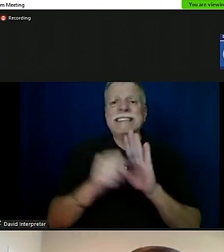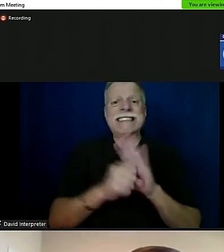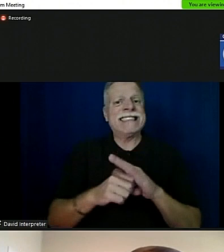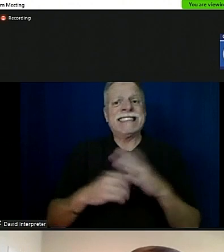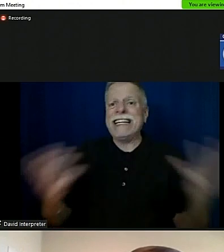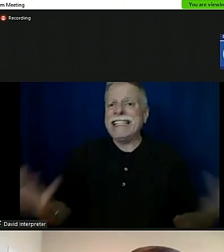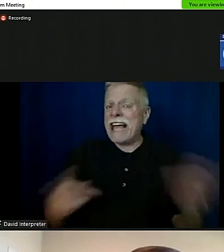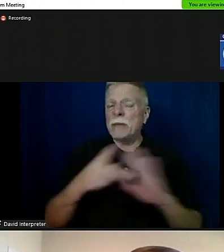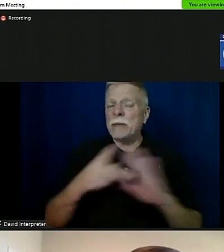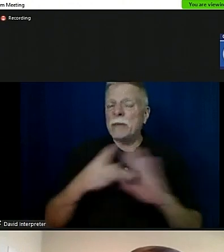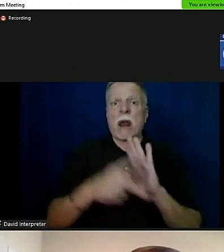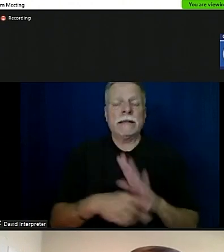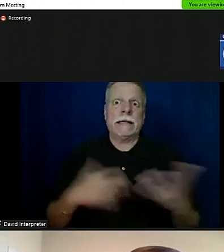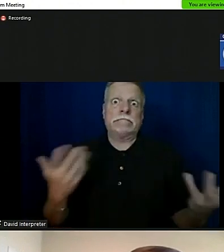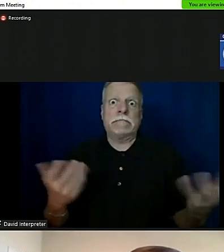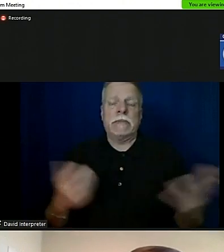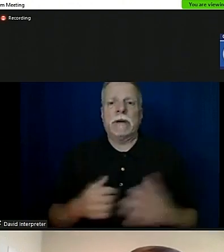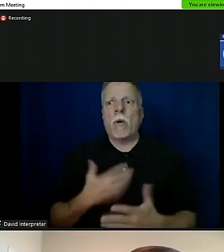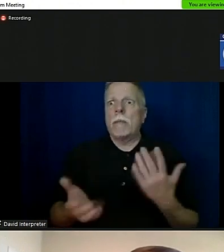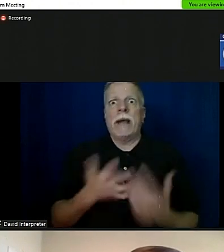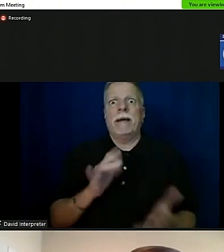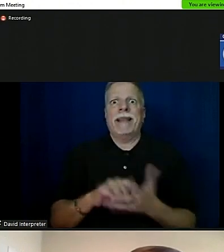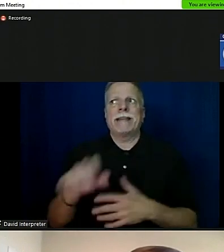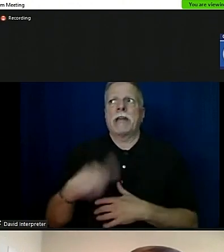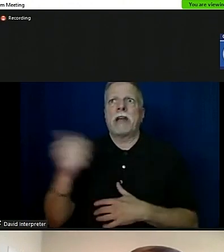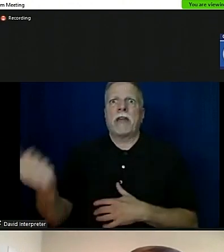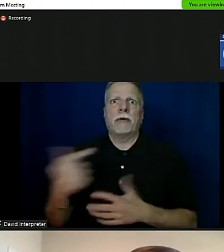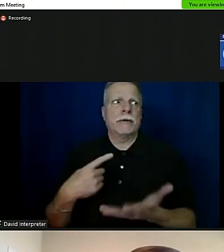another media avail. I'm not certain.